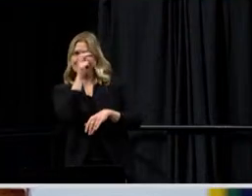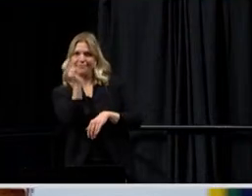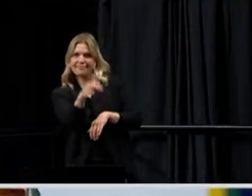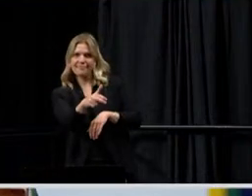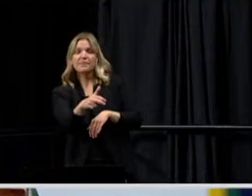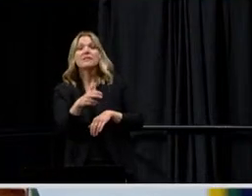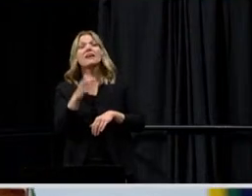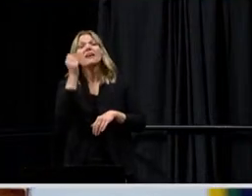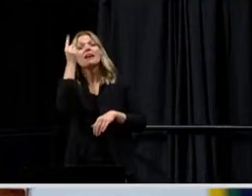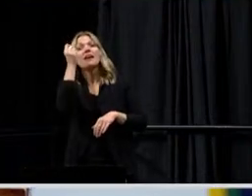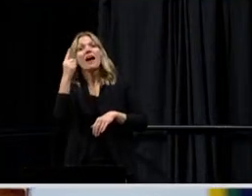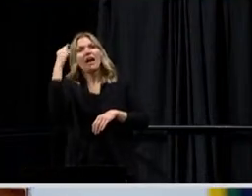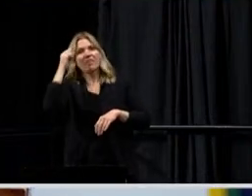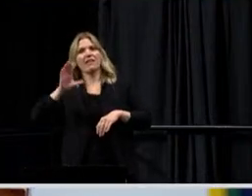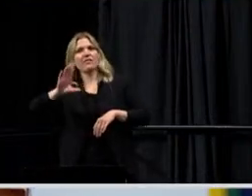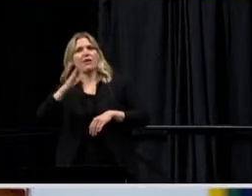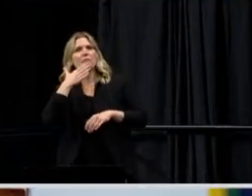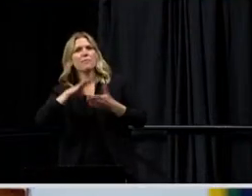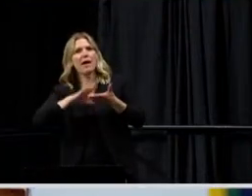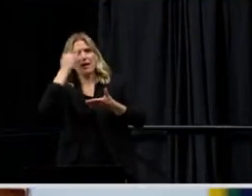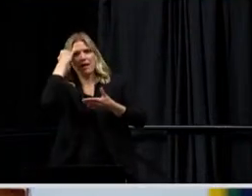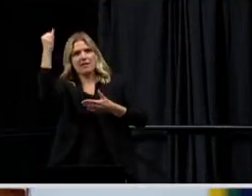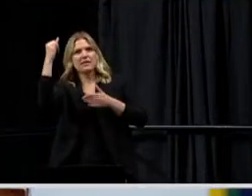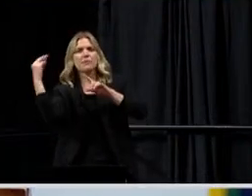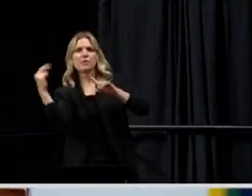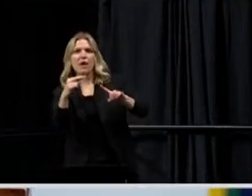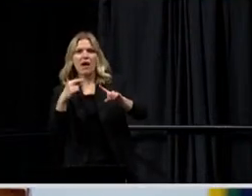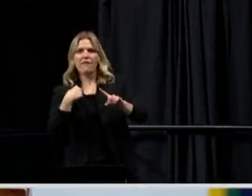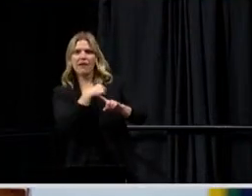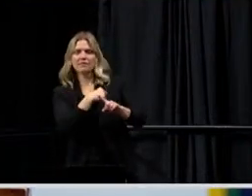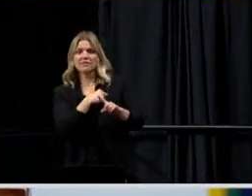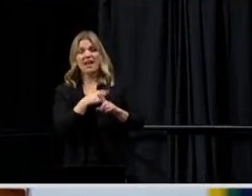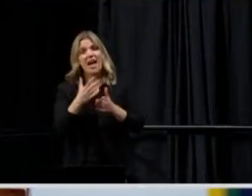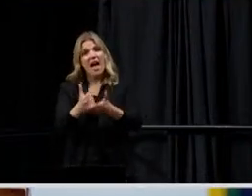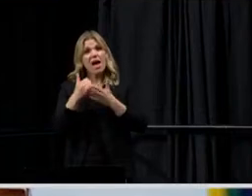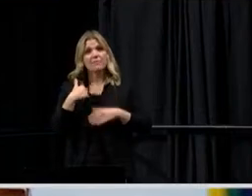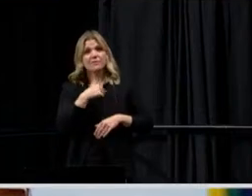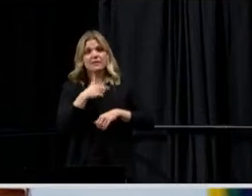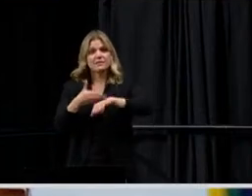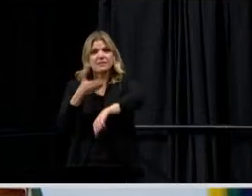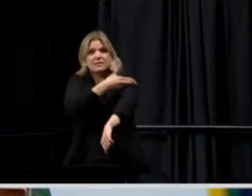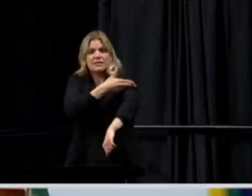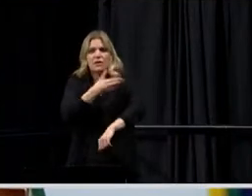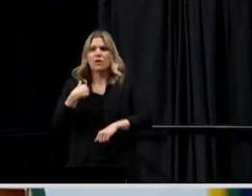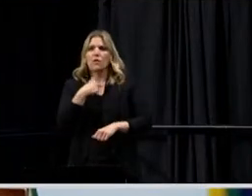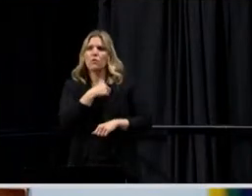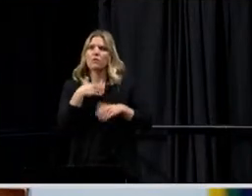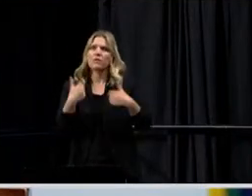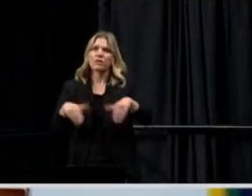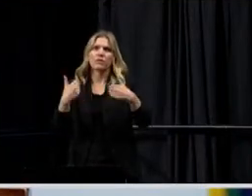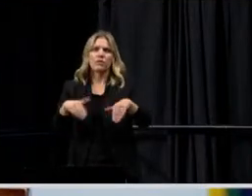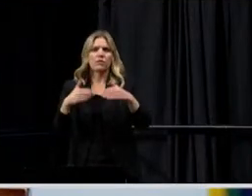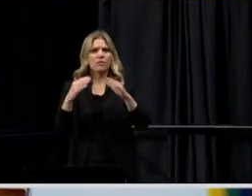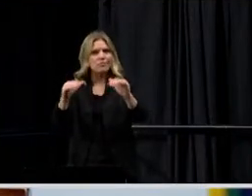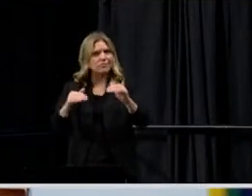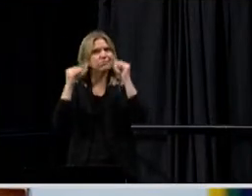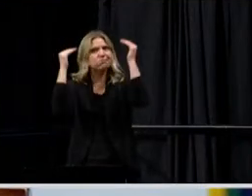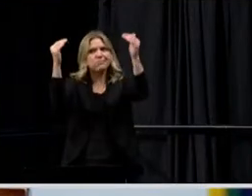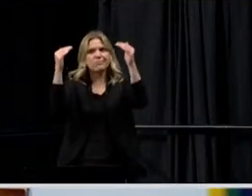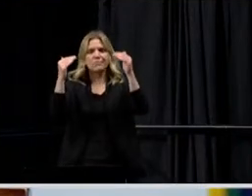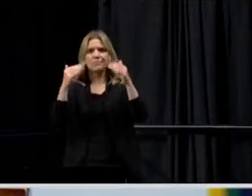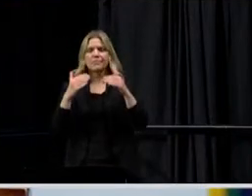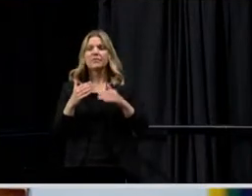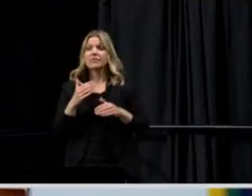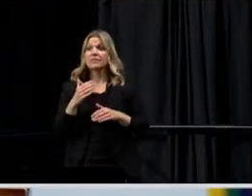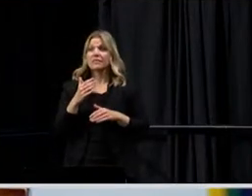preconceived misconceptions of our school have made us better, and that we have improved our school by tremendous leaps and bounds.